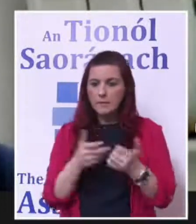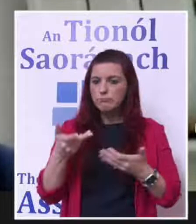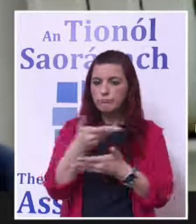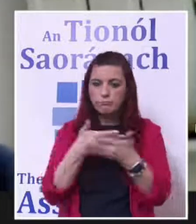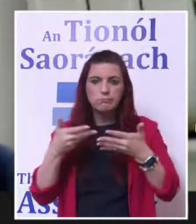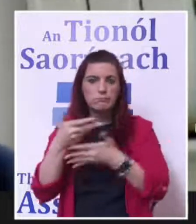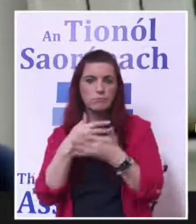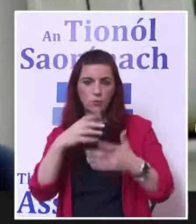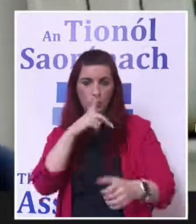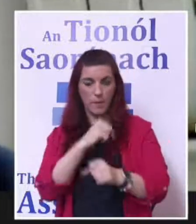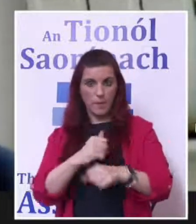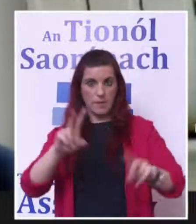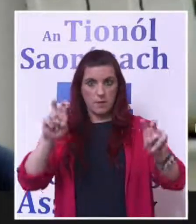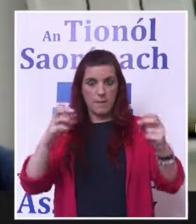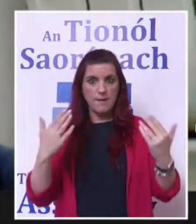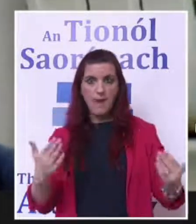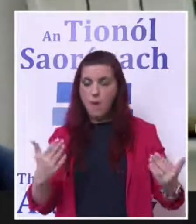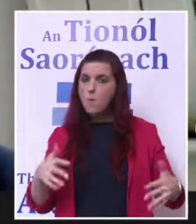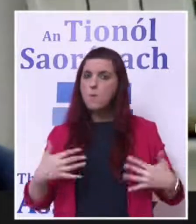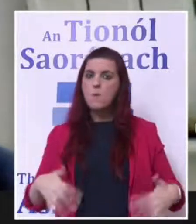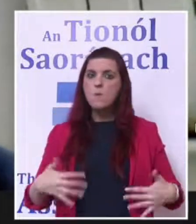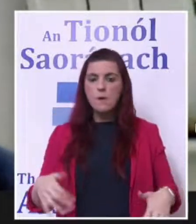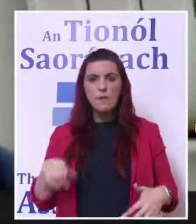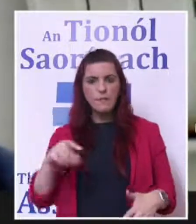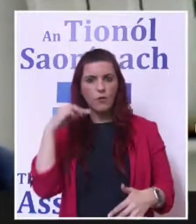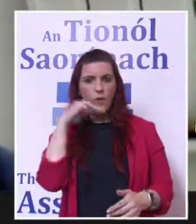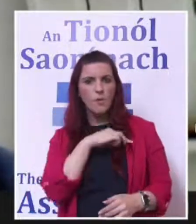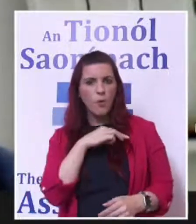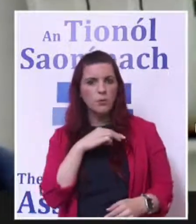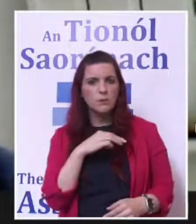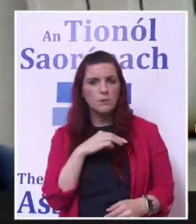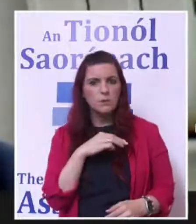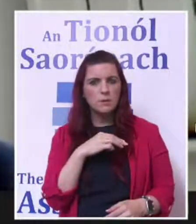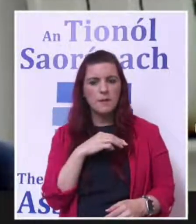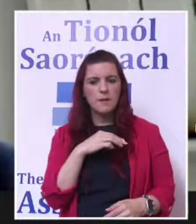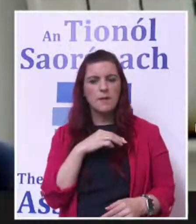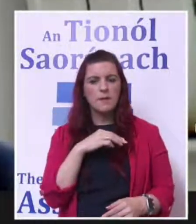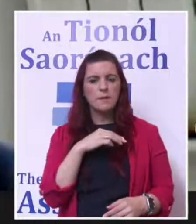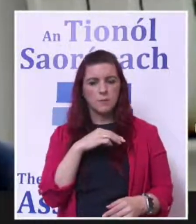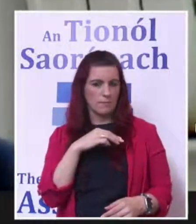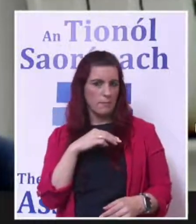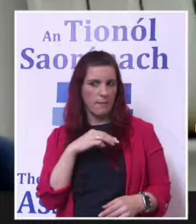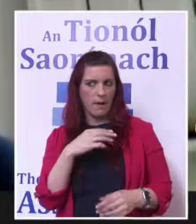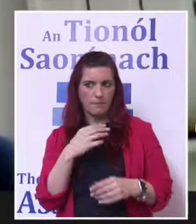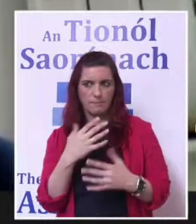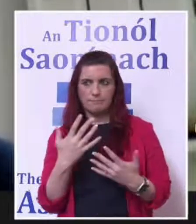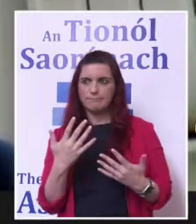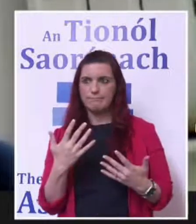engaging in great depth from yesterday's observations on the issues